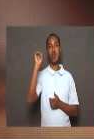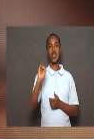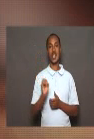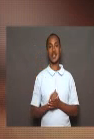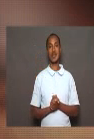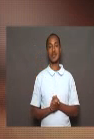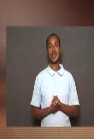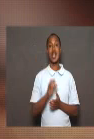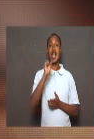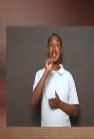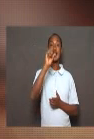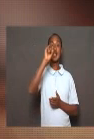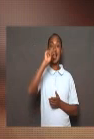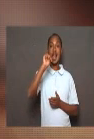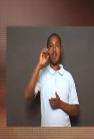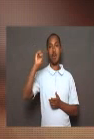lead-4 oxide,